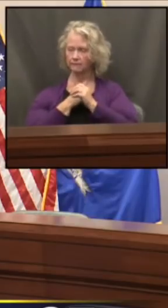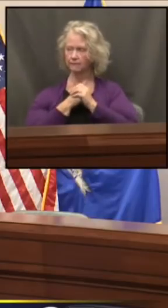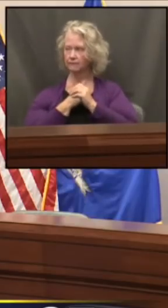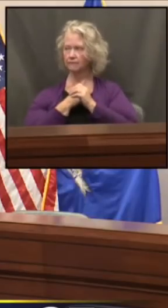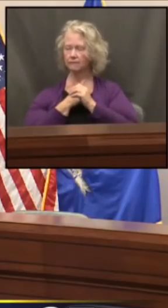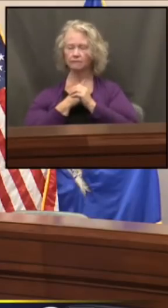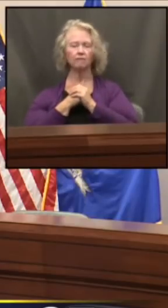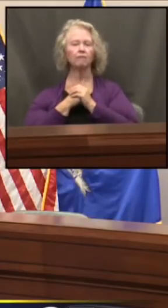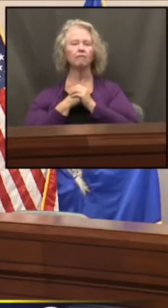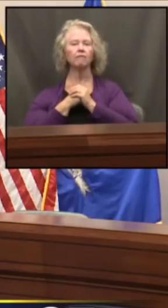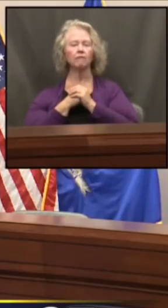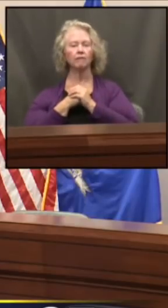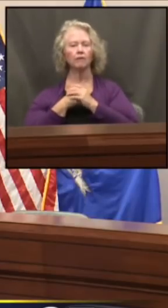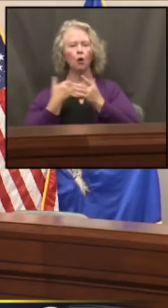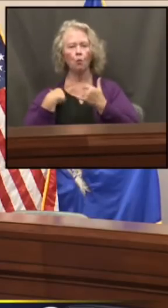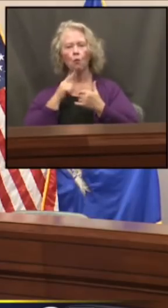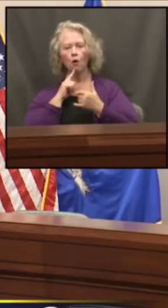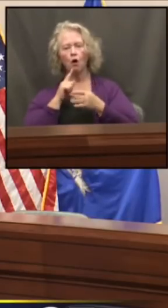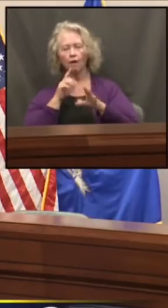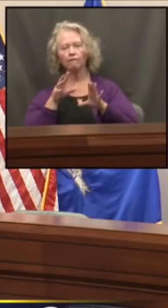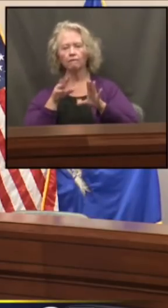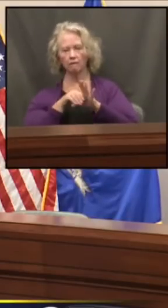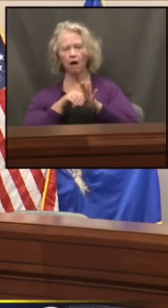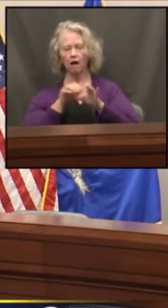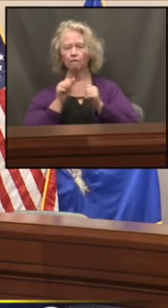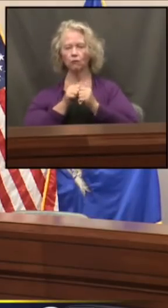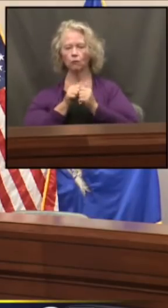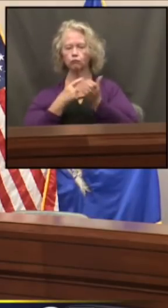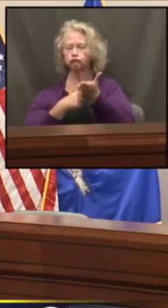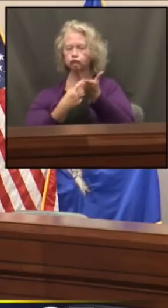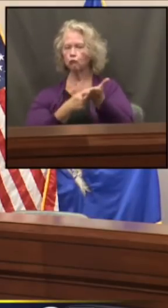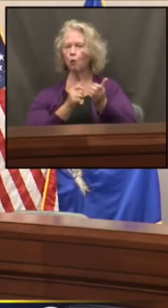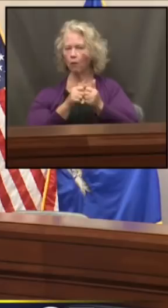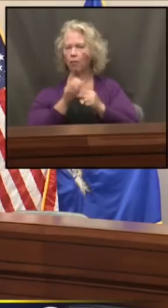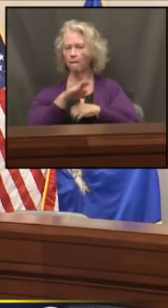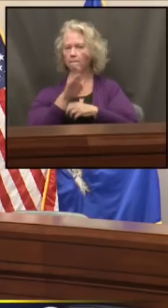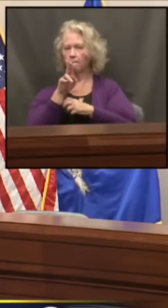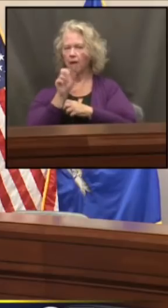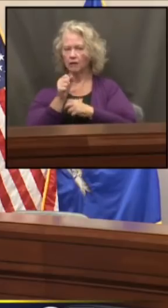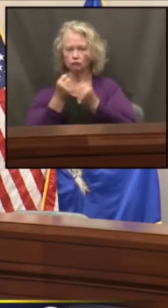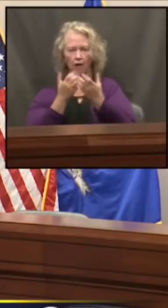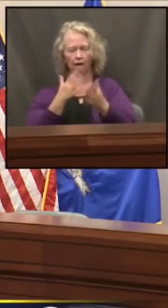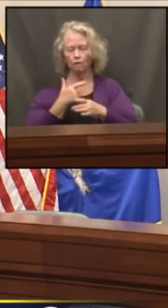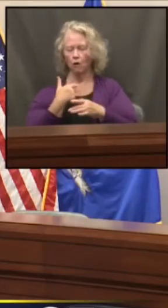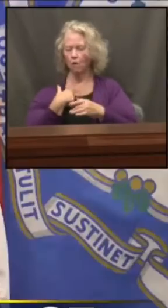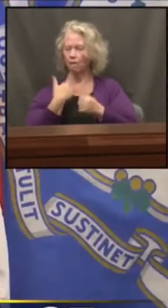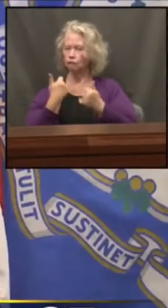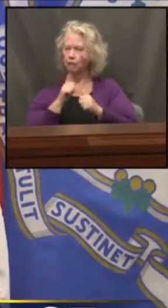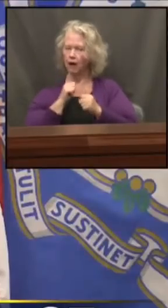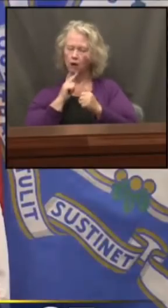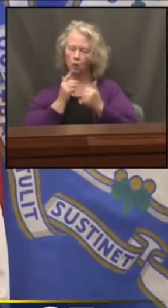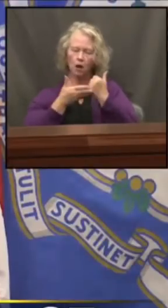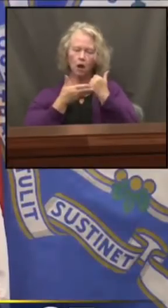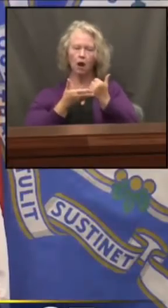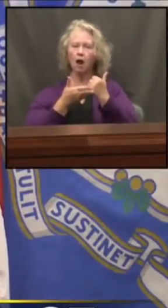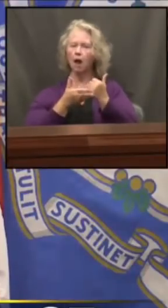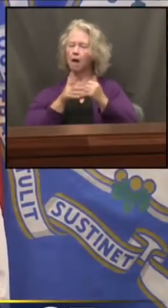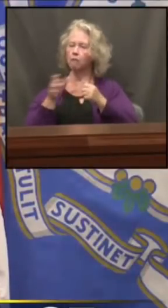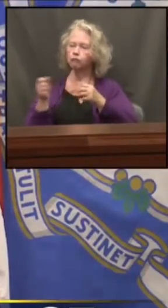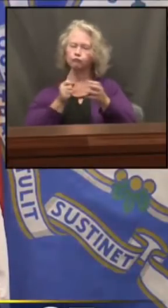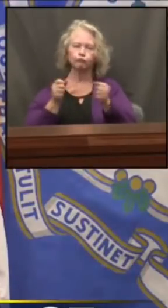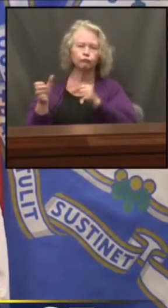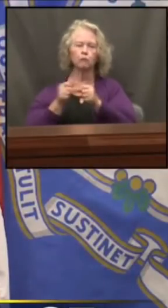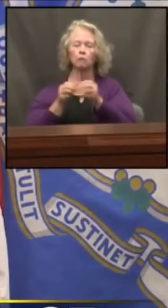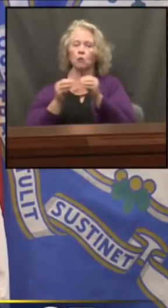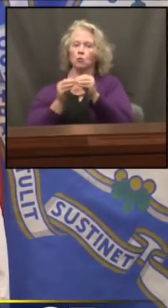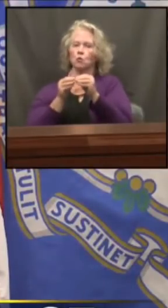I can tell you we're in active discussions with the bus drivers. I can tell you that we've done everything to accelerate getting additional bus drivers